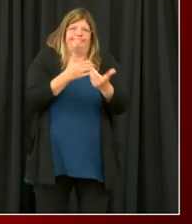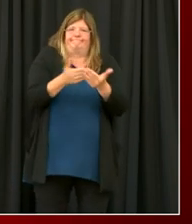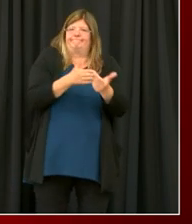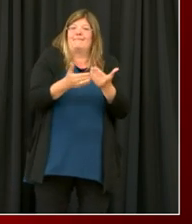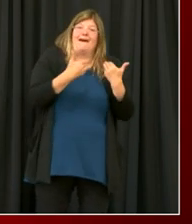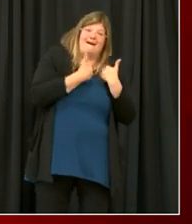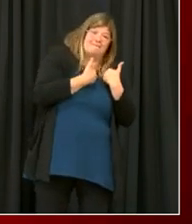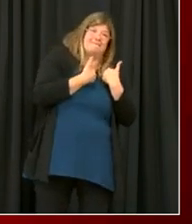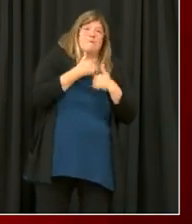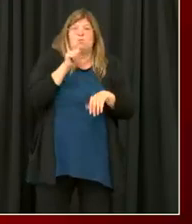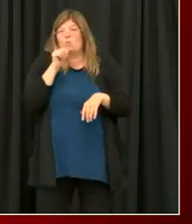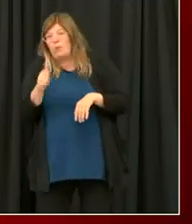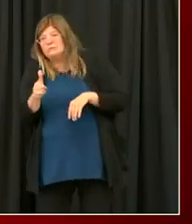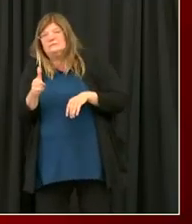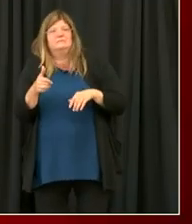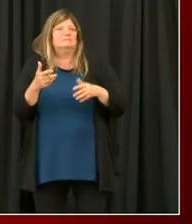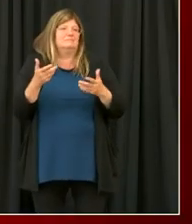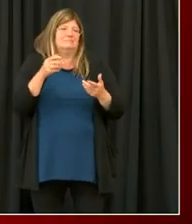of antibodies.